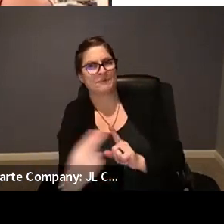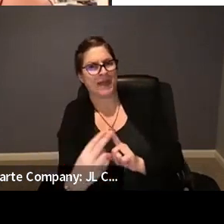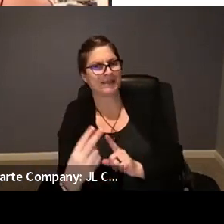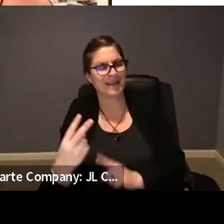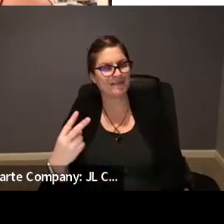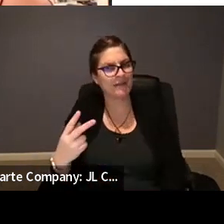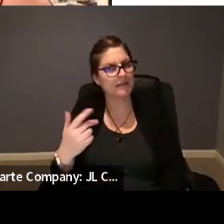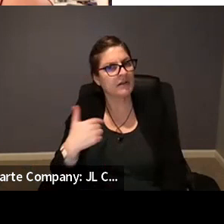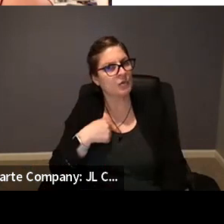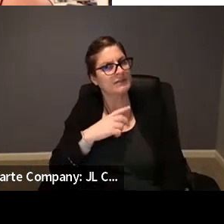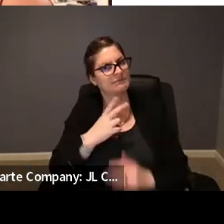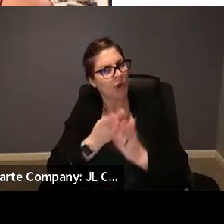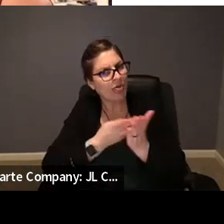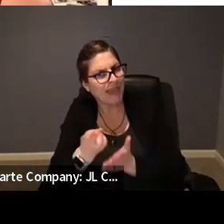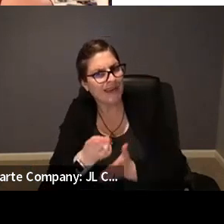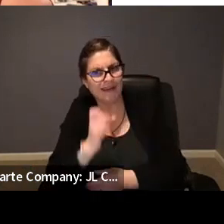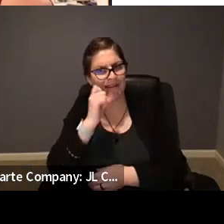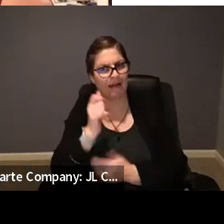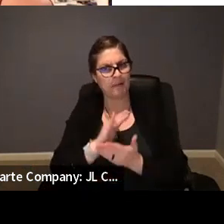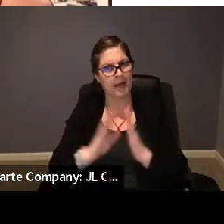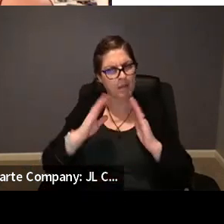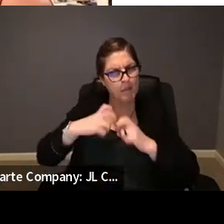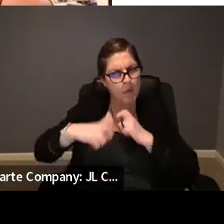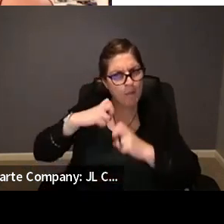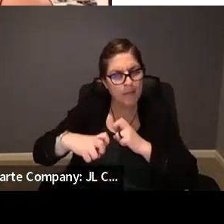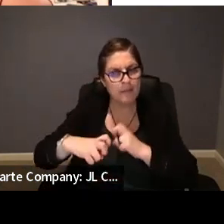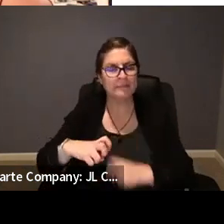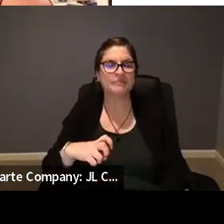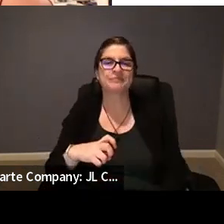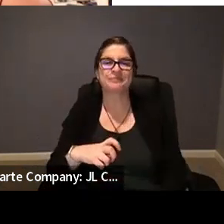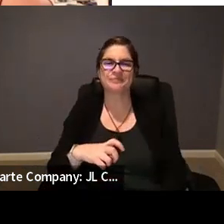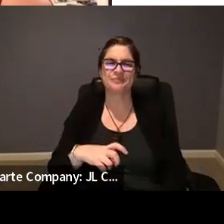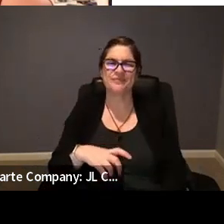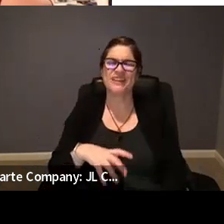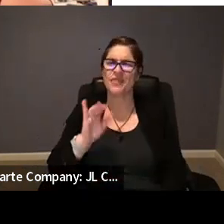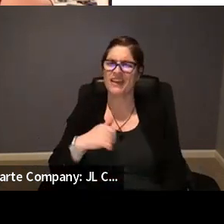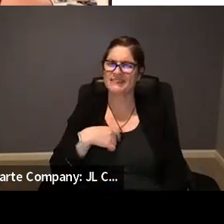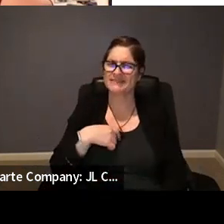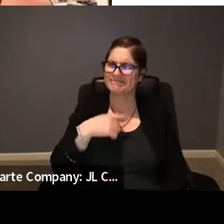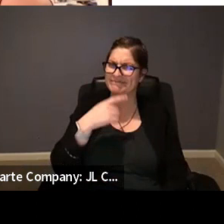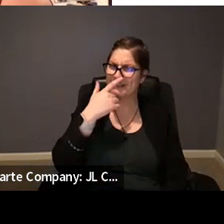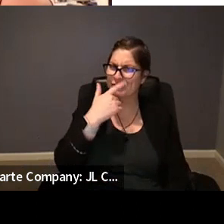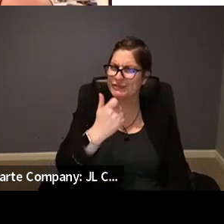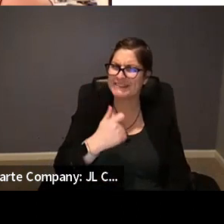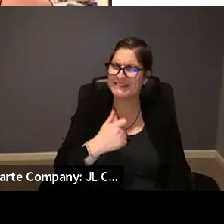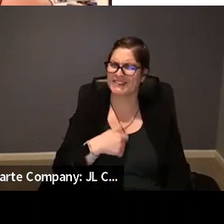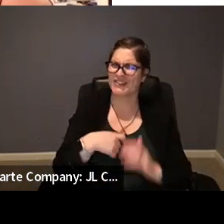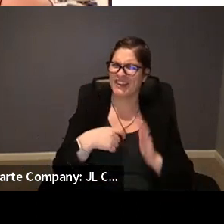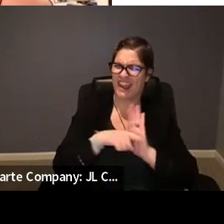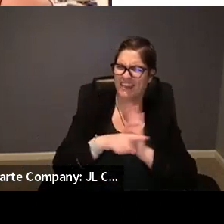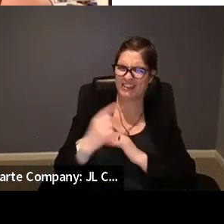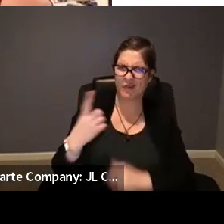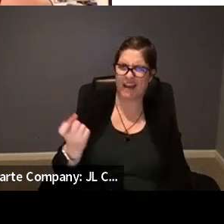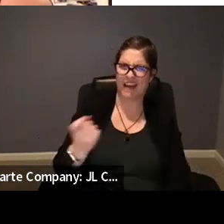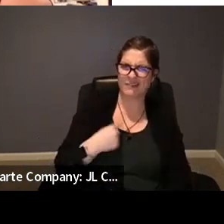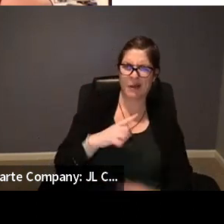you in trouble. So that's always, you know, derogatorily funny to me when that happens. You know, if somebody asked me about